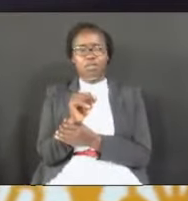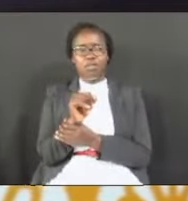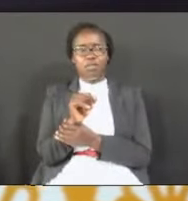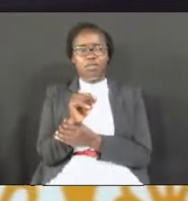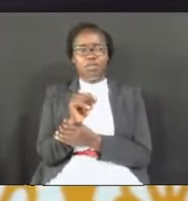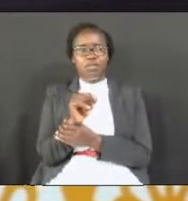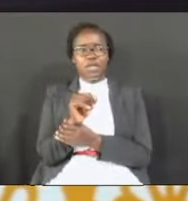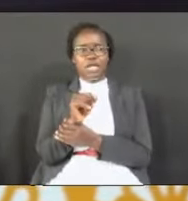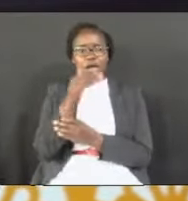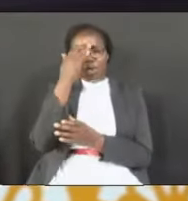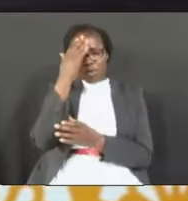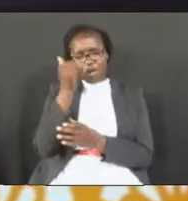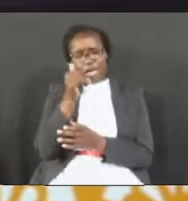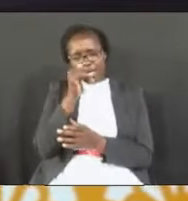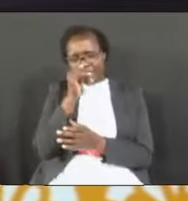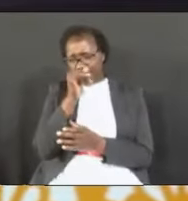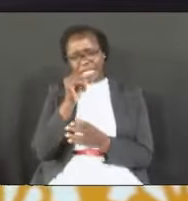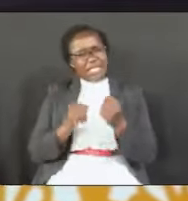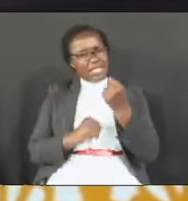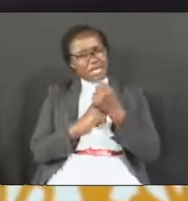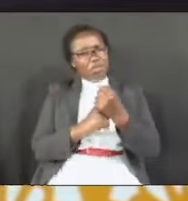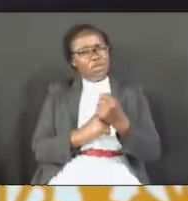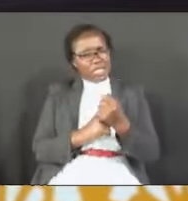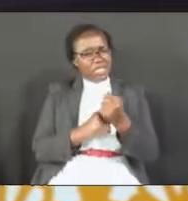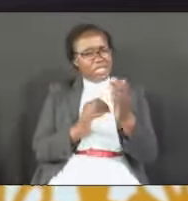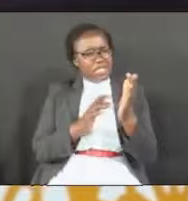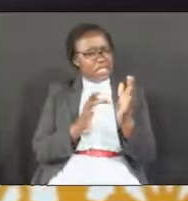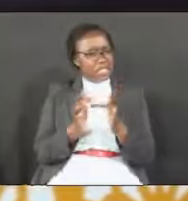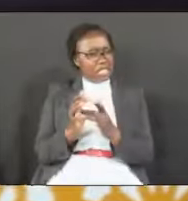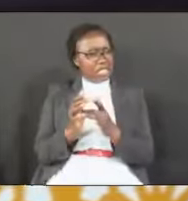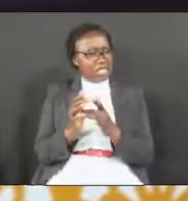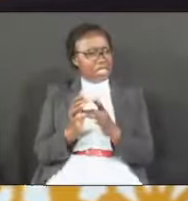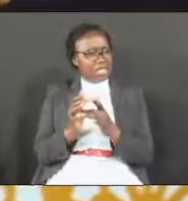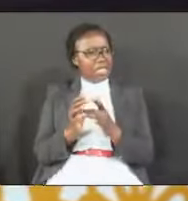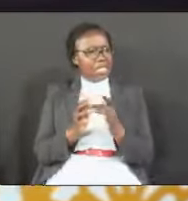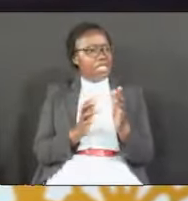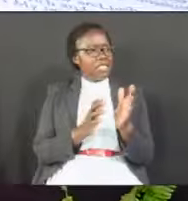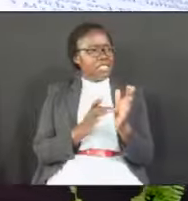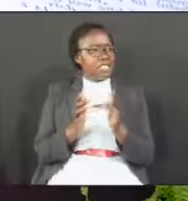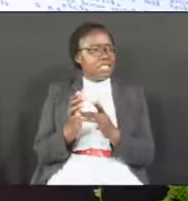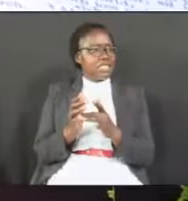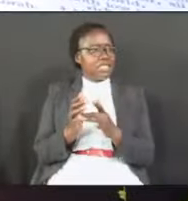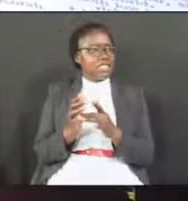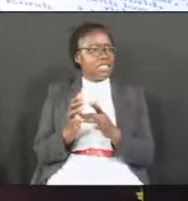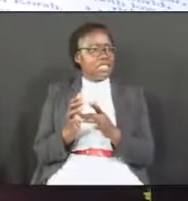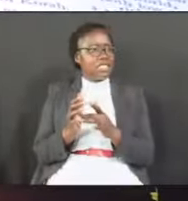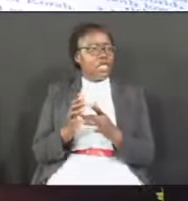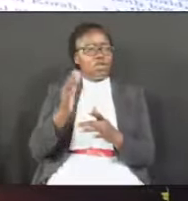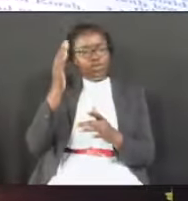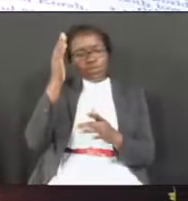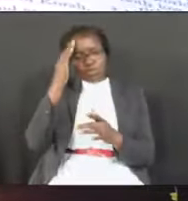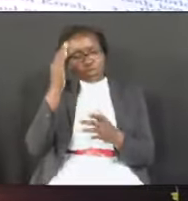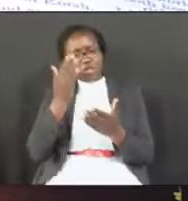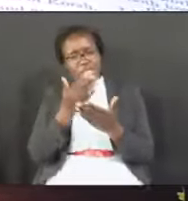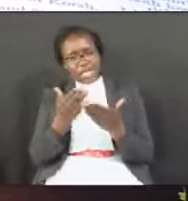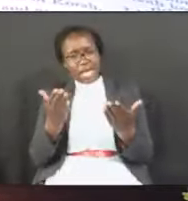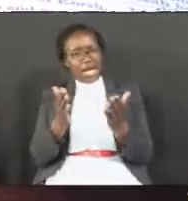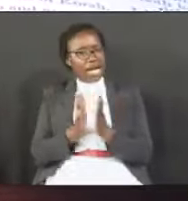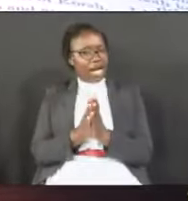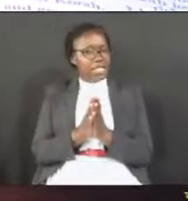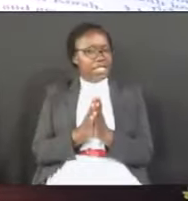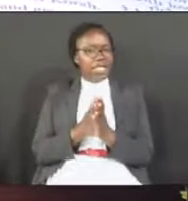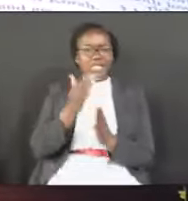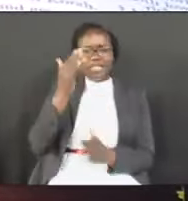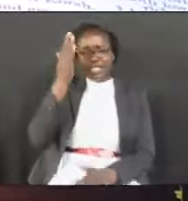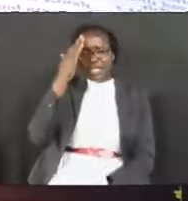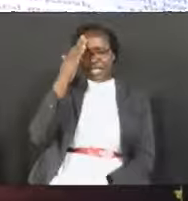Jesus, thinking that they are supporting Jesus, thinking that without them, Jesus' ministry could not be accomplished. And Jesus looks at them, they